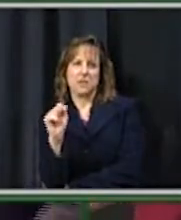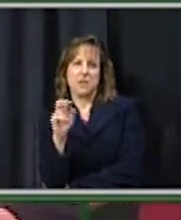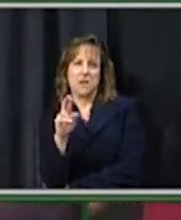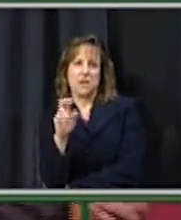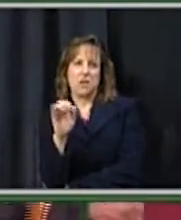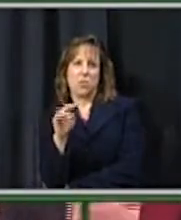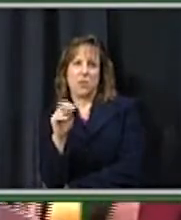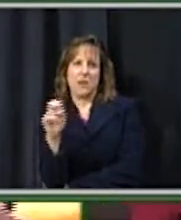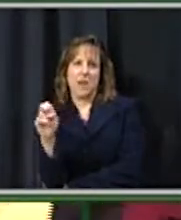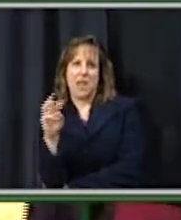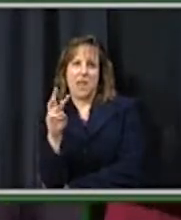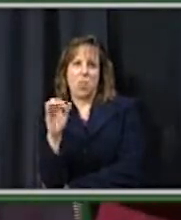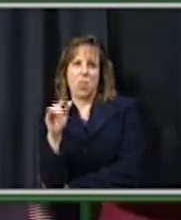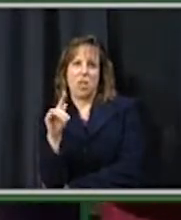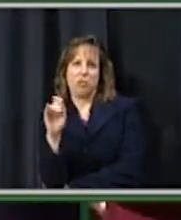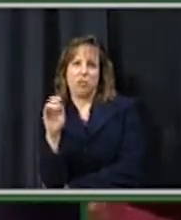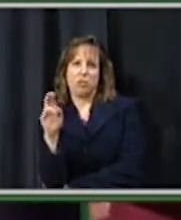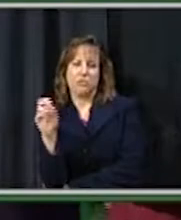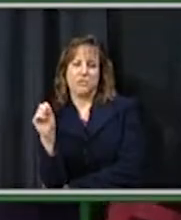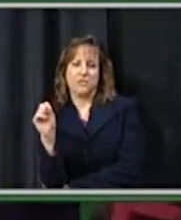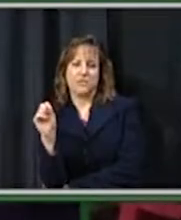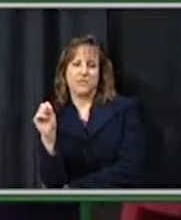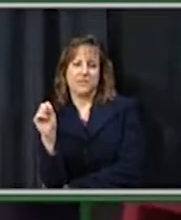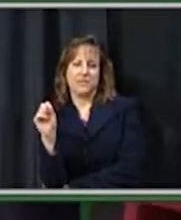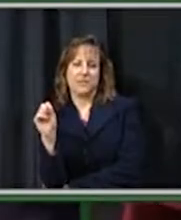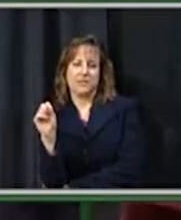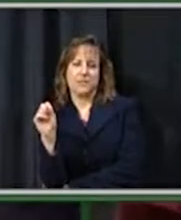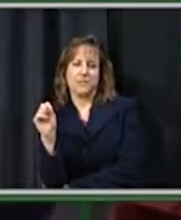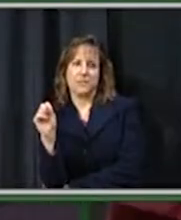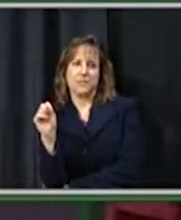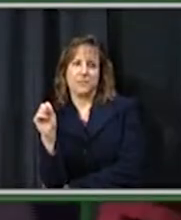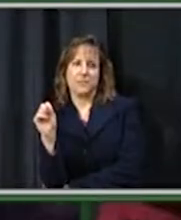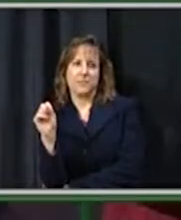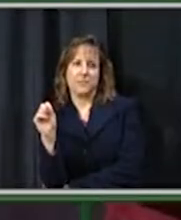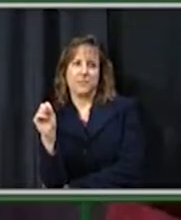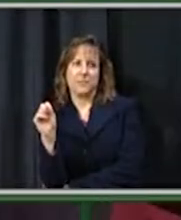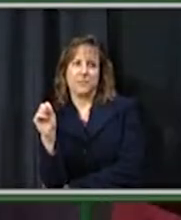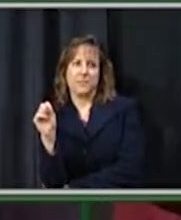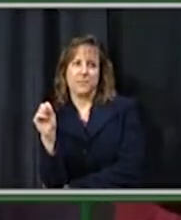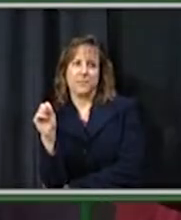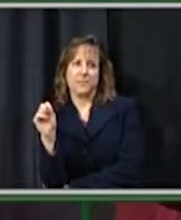Renee Walters. Yeah, Renee!